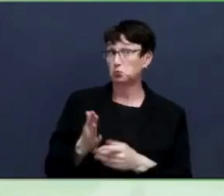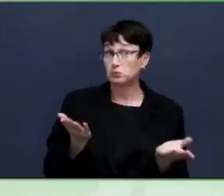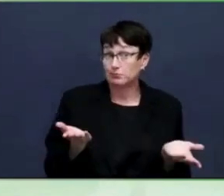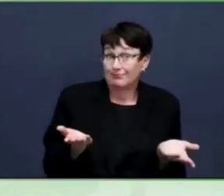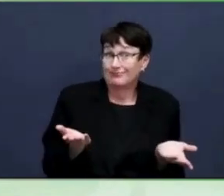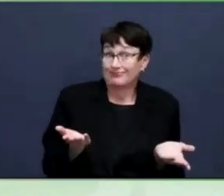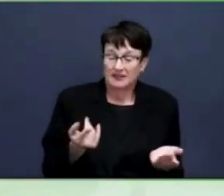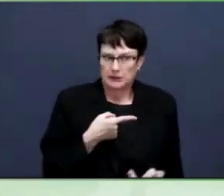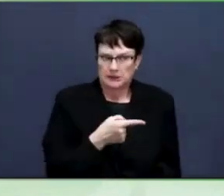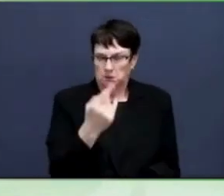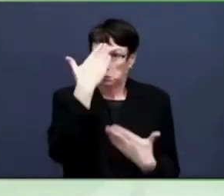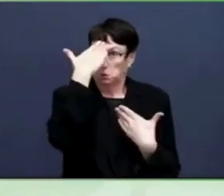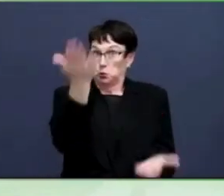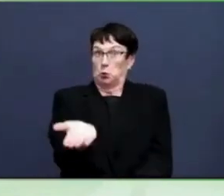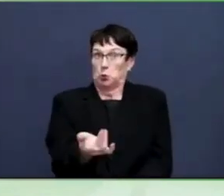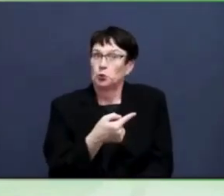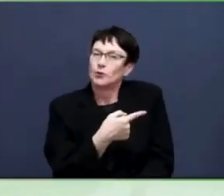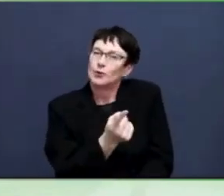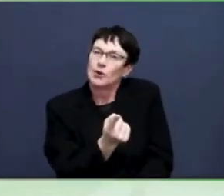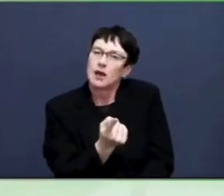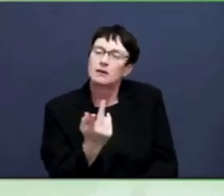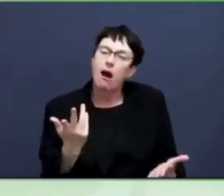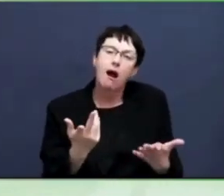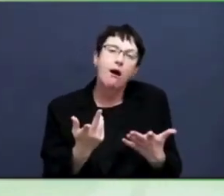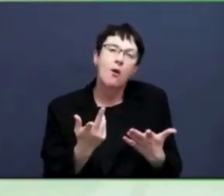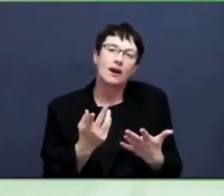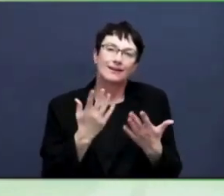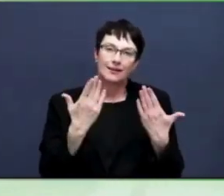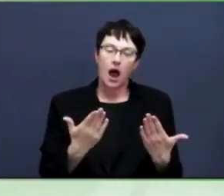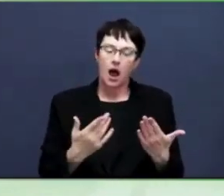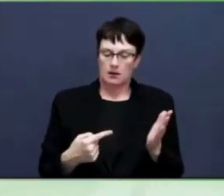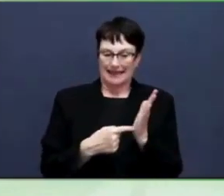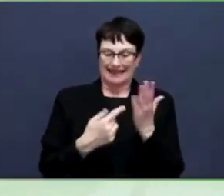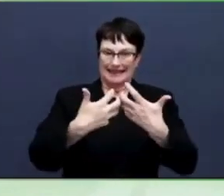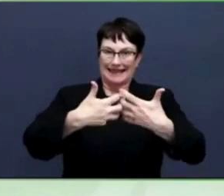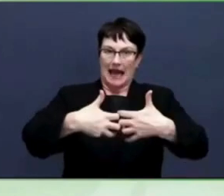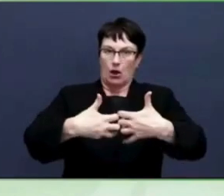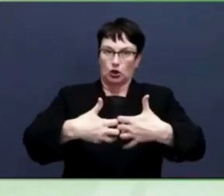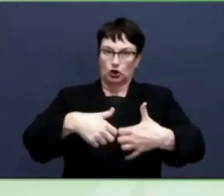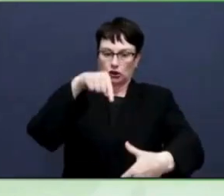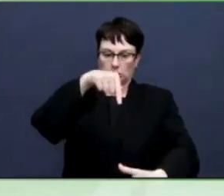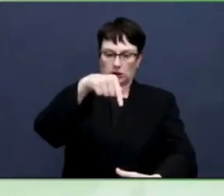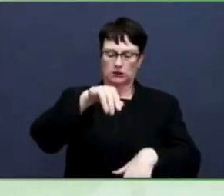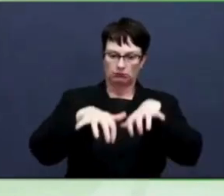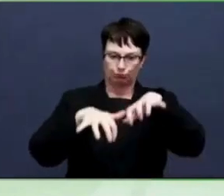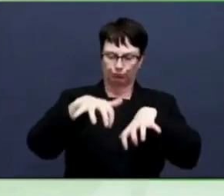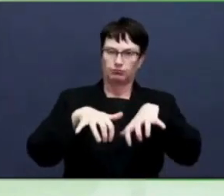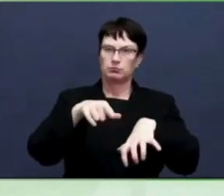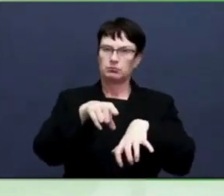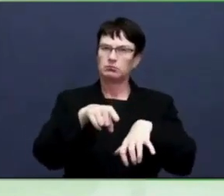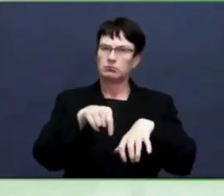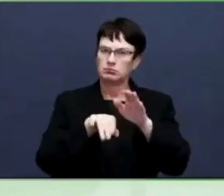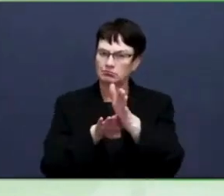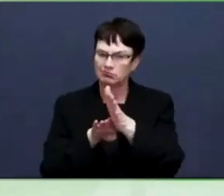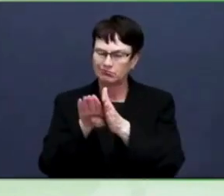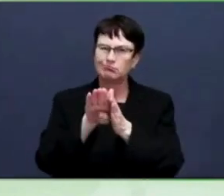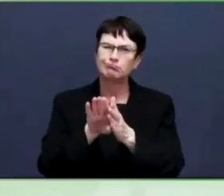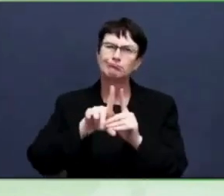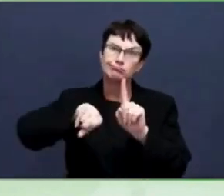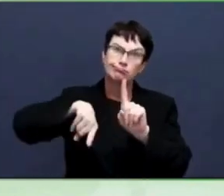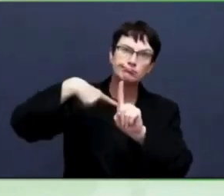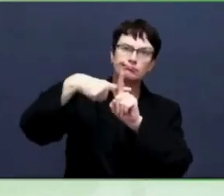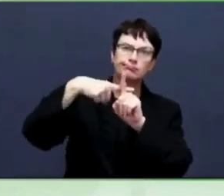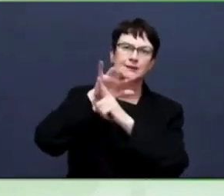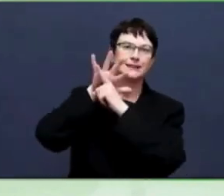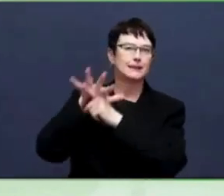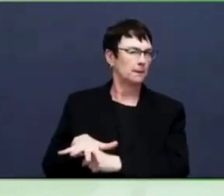and those developers are saying the buyers don't ask us any meaningful questions about this. And the debate about